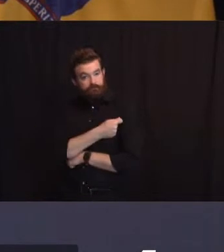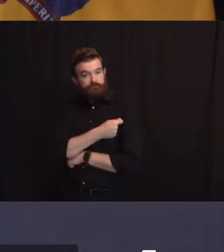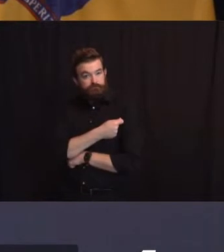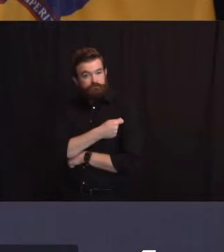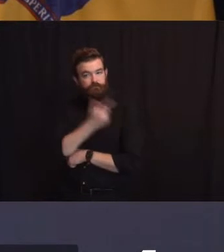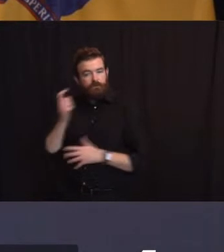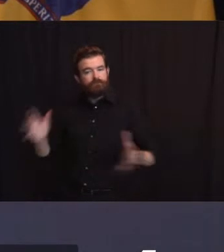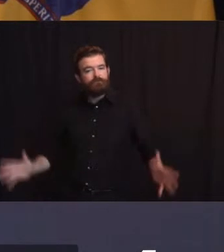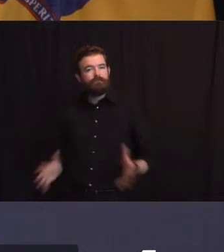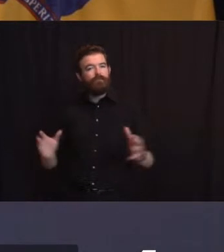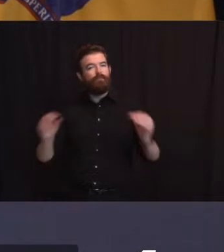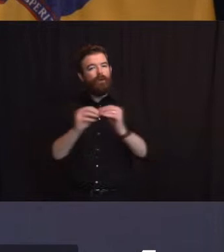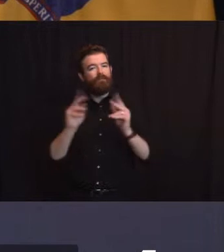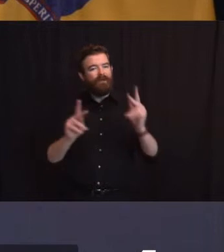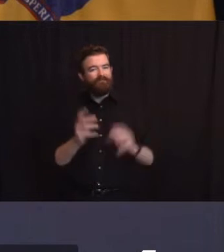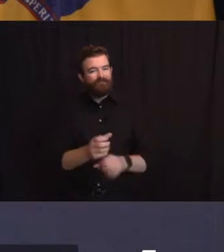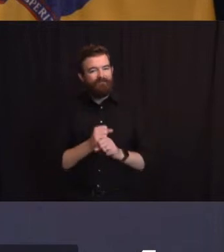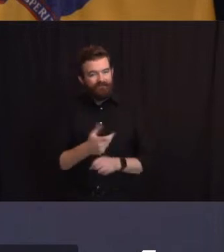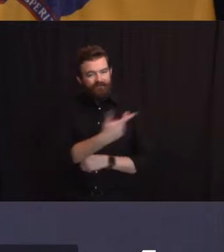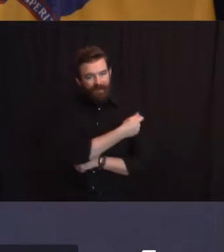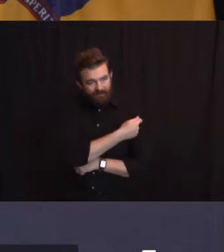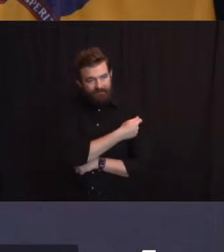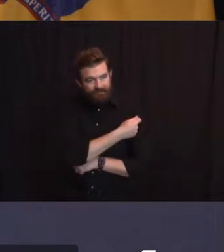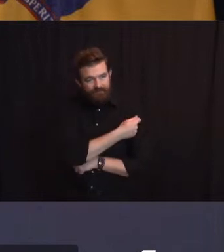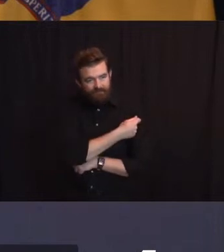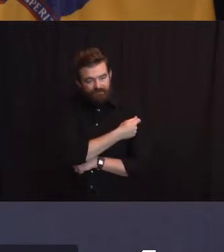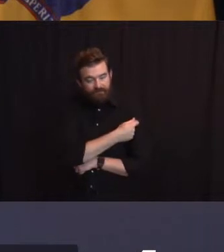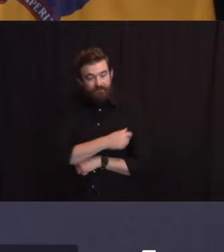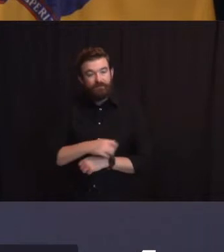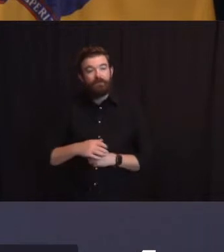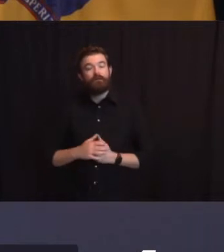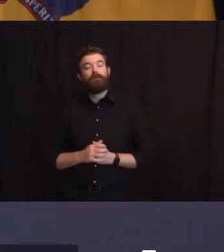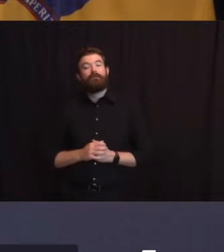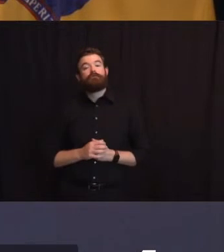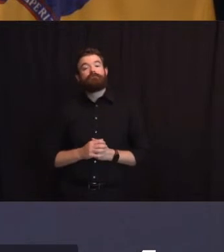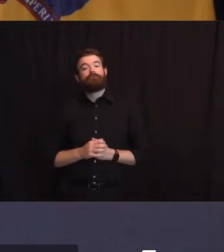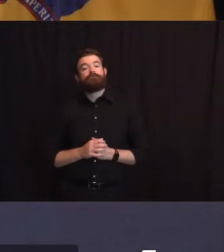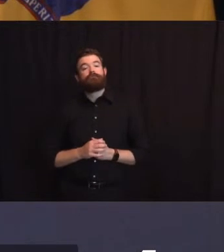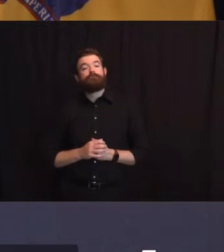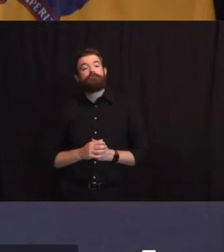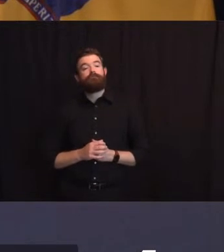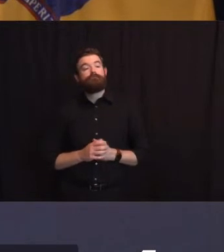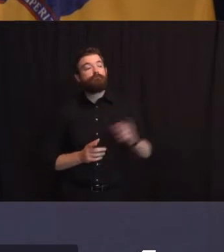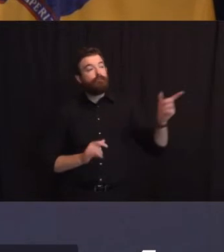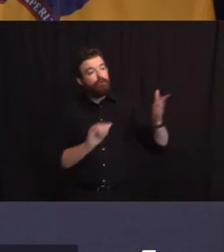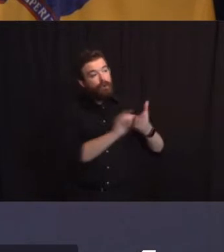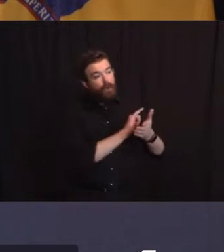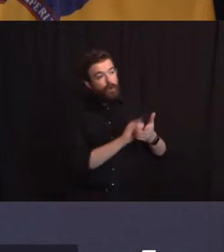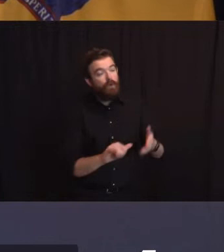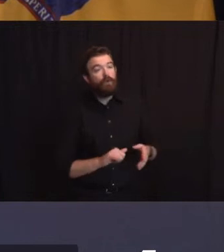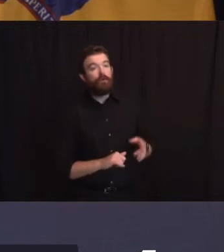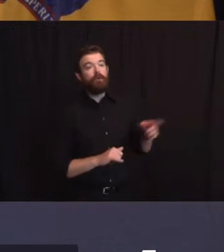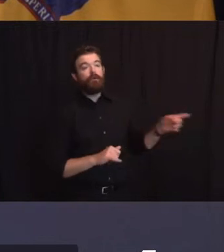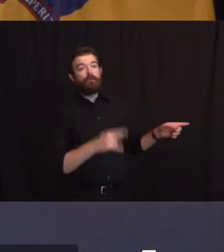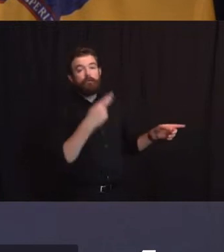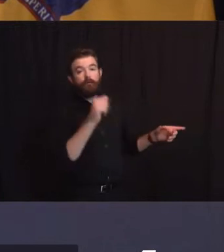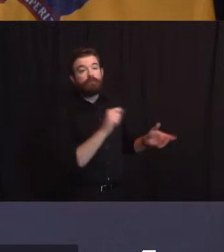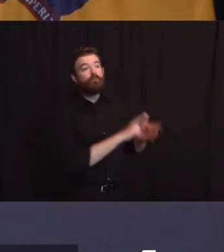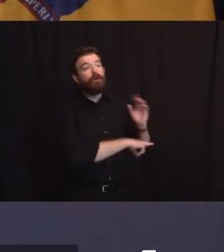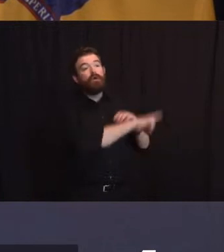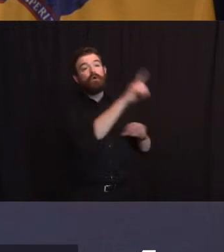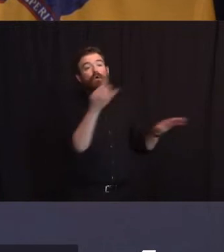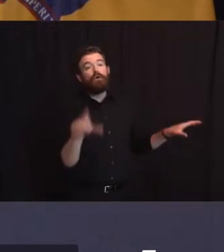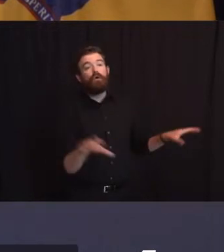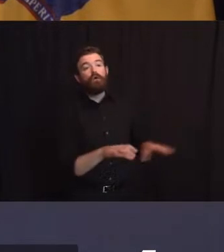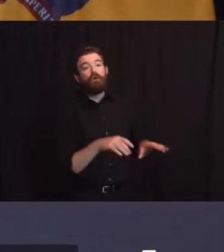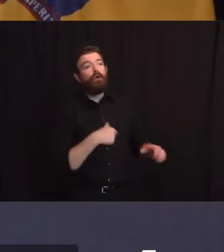different across the Hudson or across the Delaware, let's not tempt fate. Let's not, be irresponsible in our behavior,